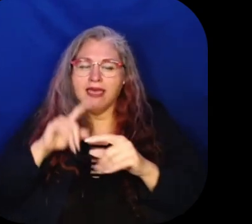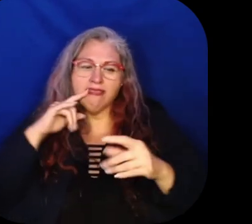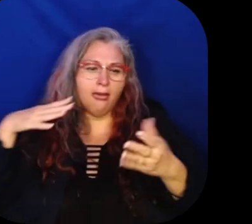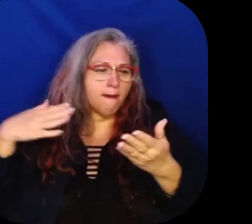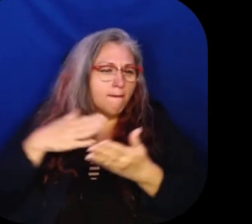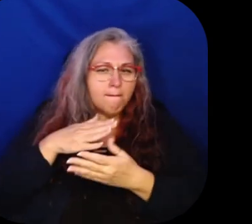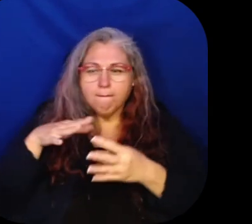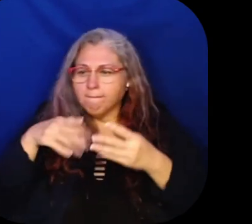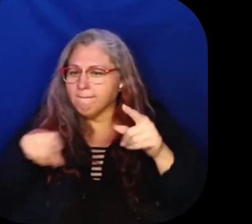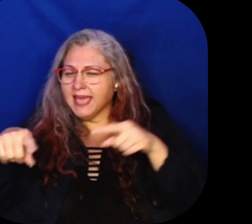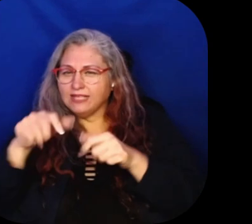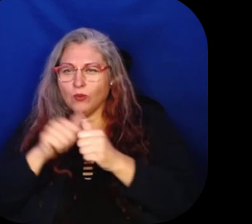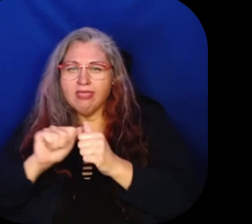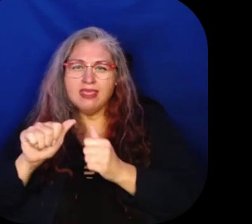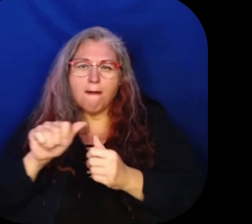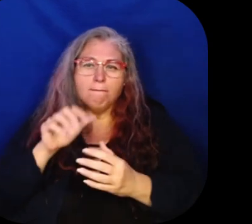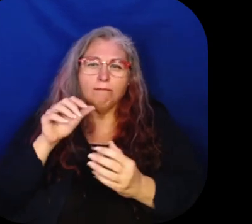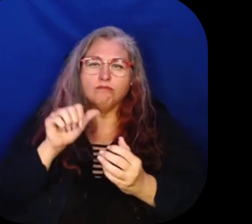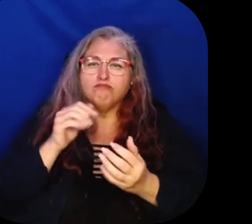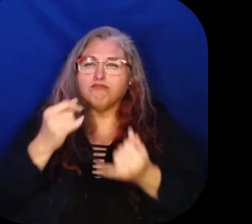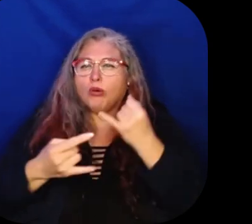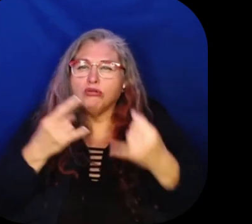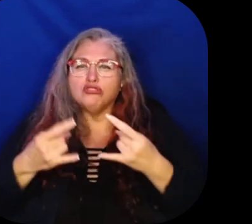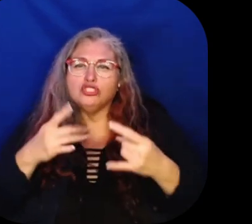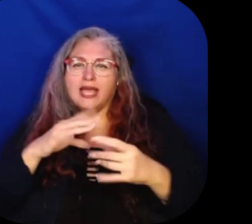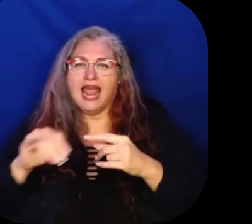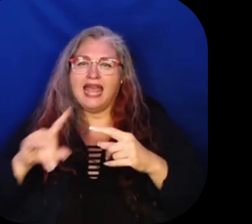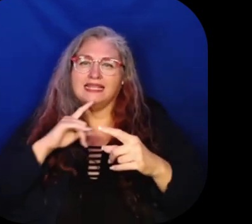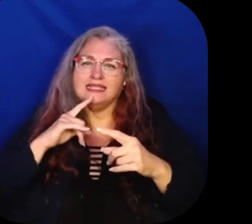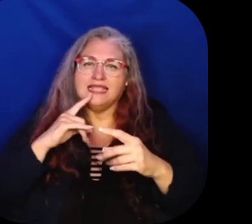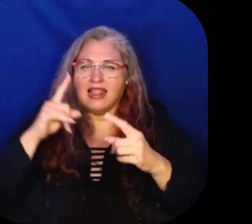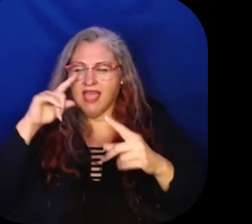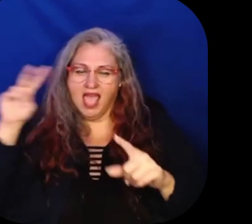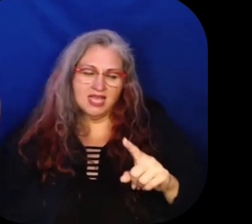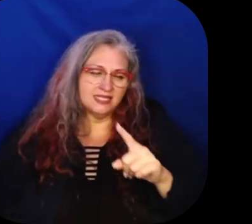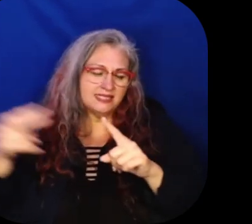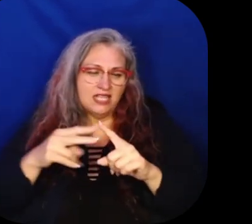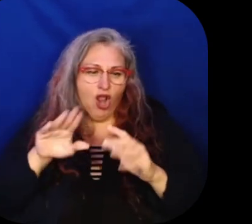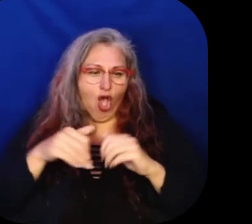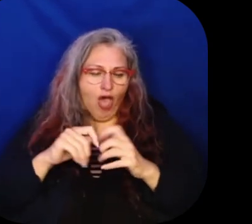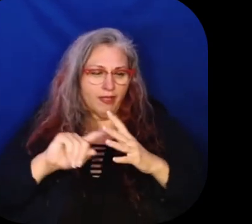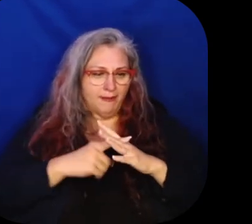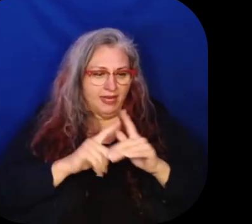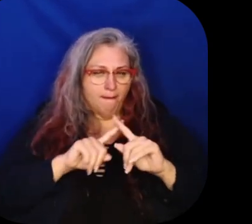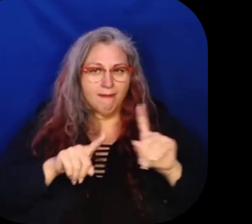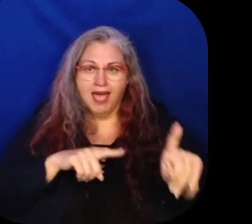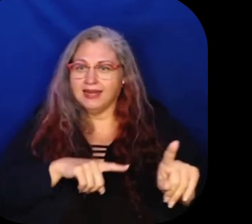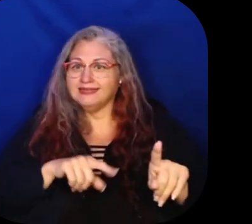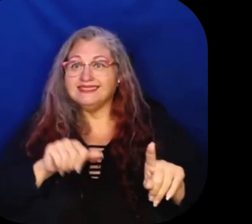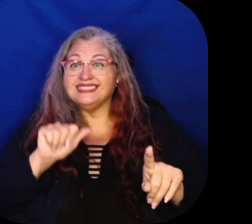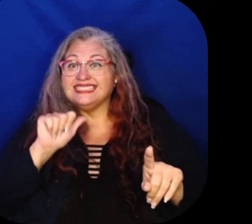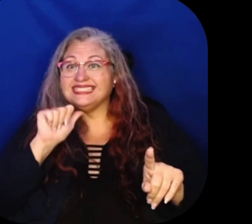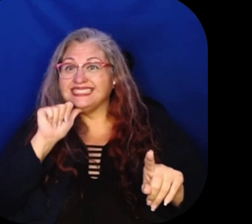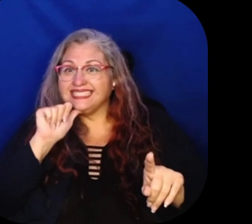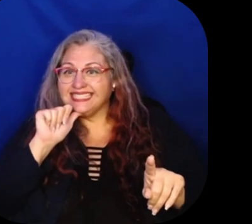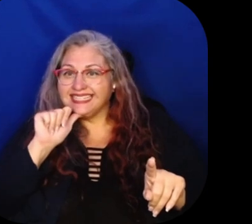bullshit, and the tide rushes back to the place from which it came but did not come.